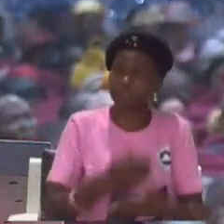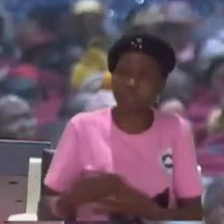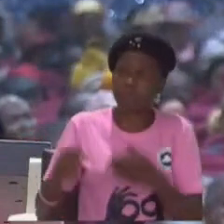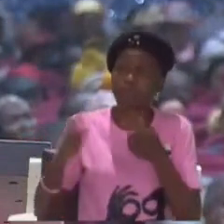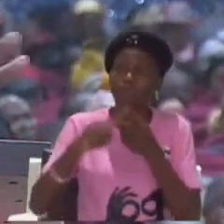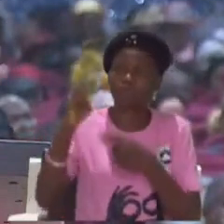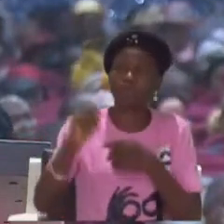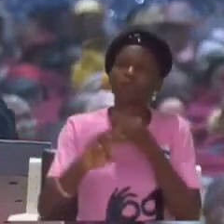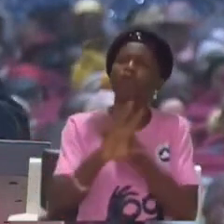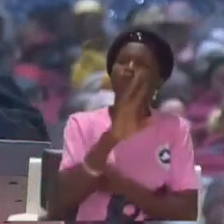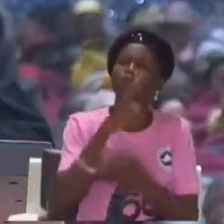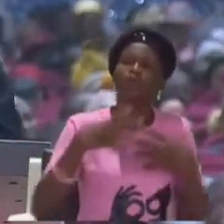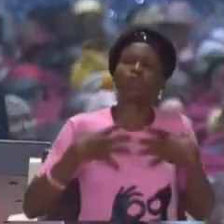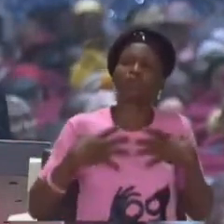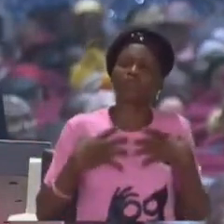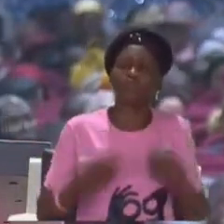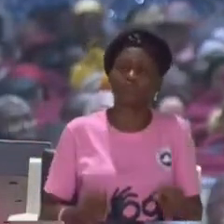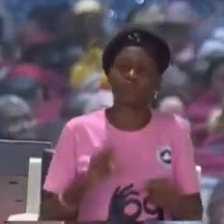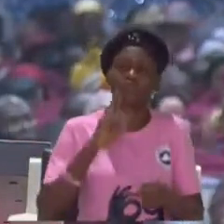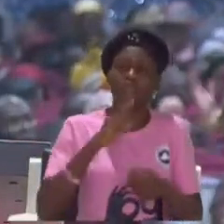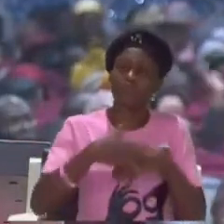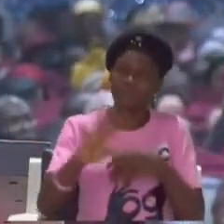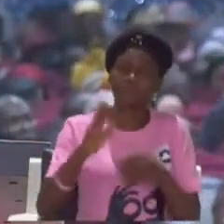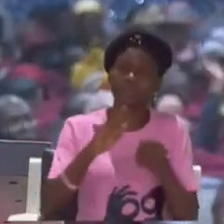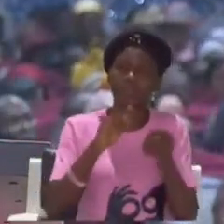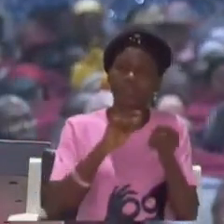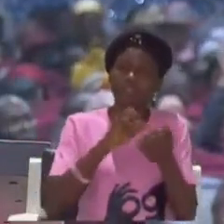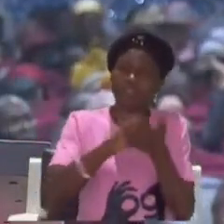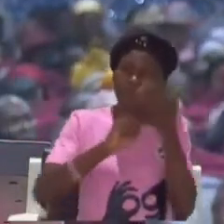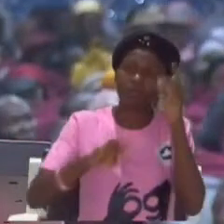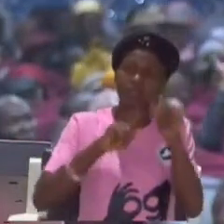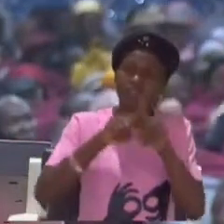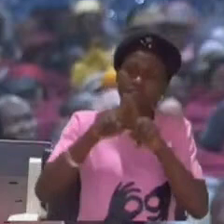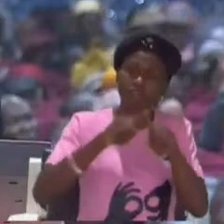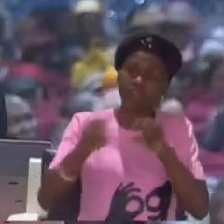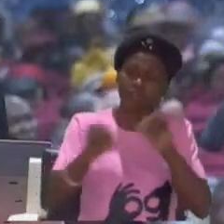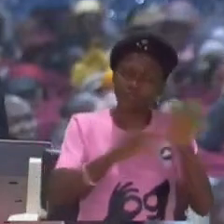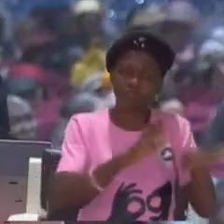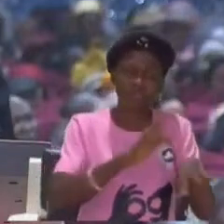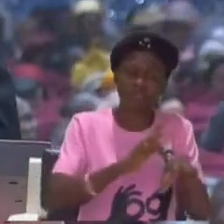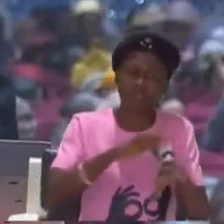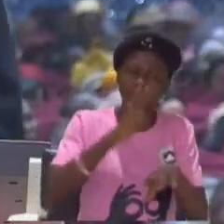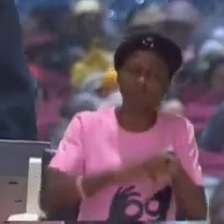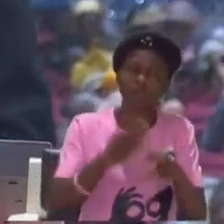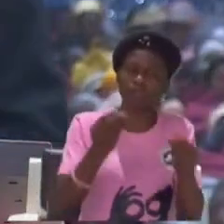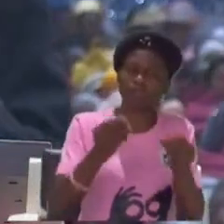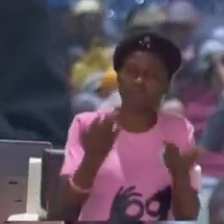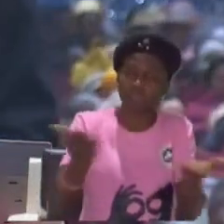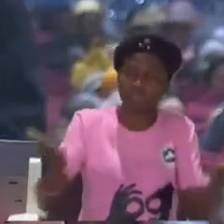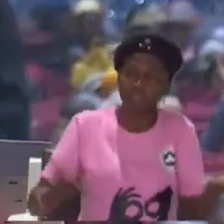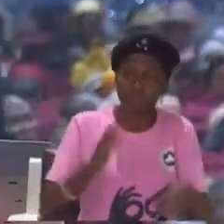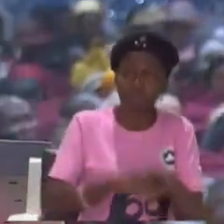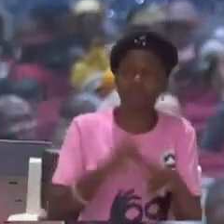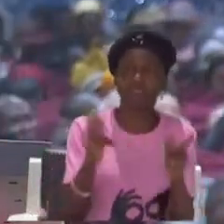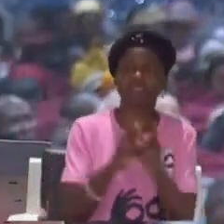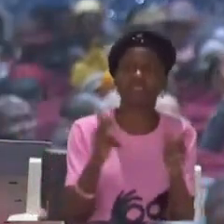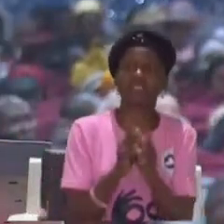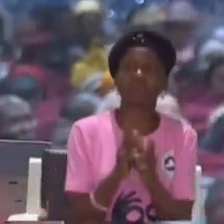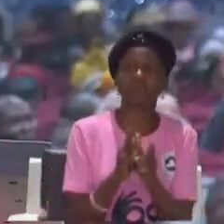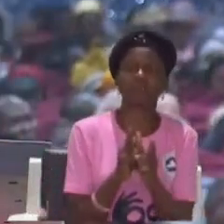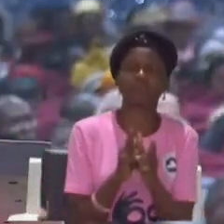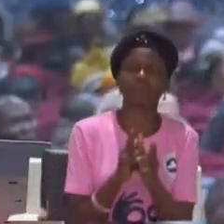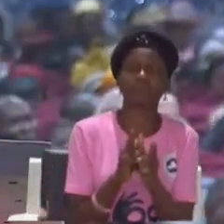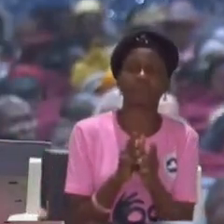that encounter of removing the socks and placing her feet on the soil here on the ground of the redemption city of